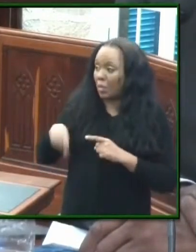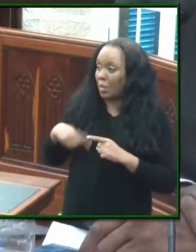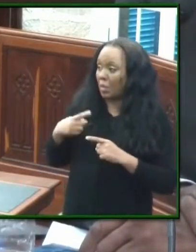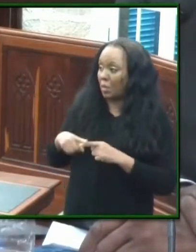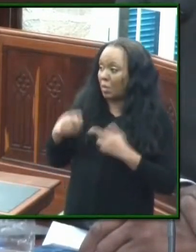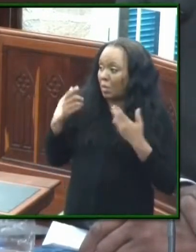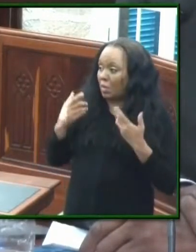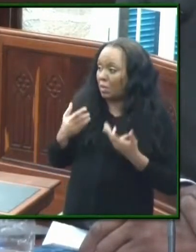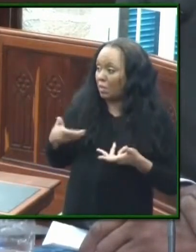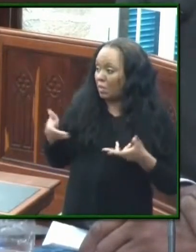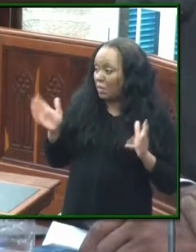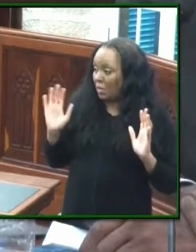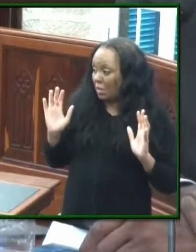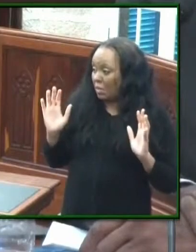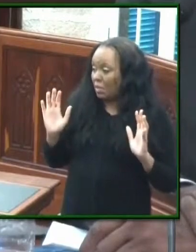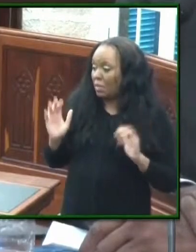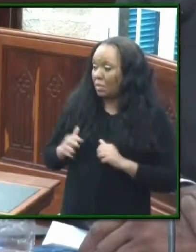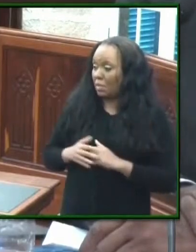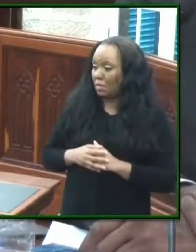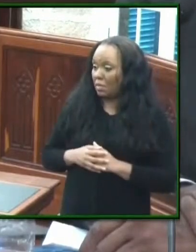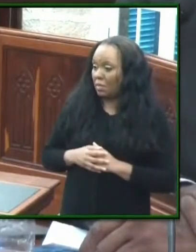commission, that audit,